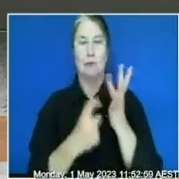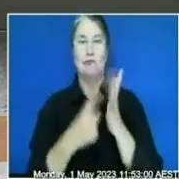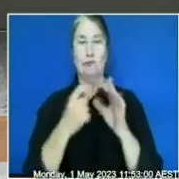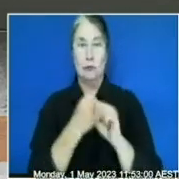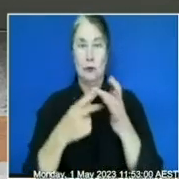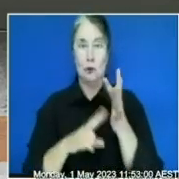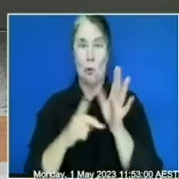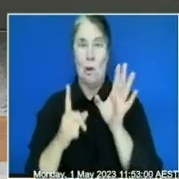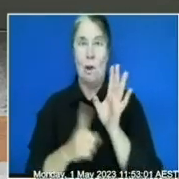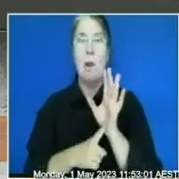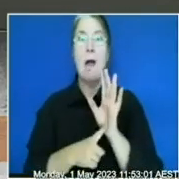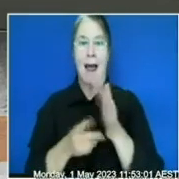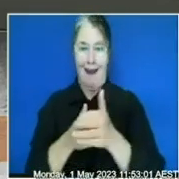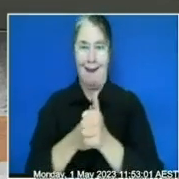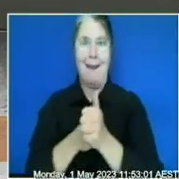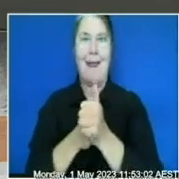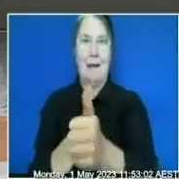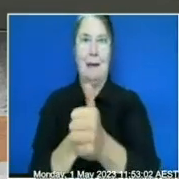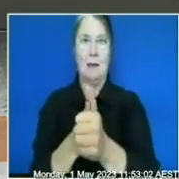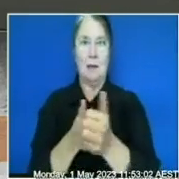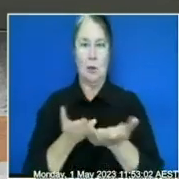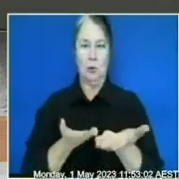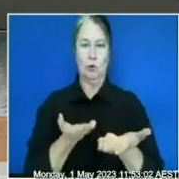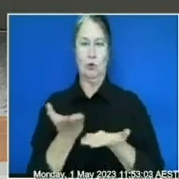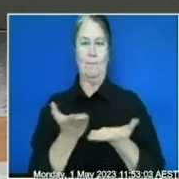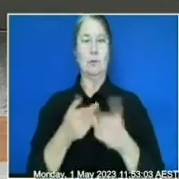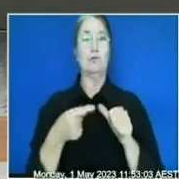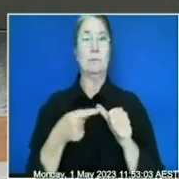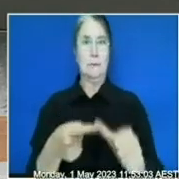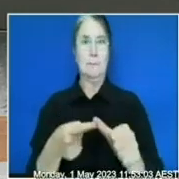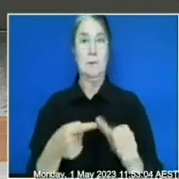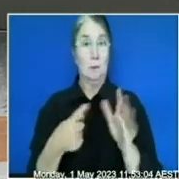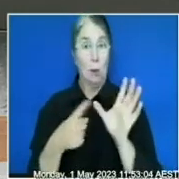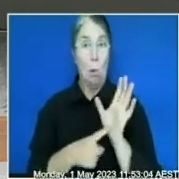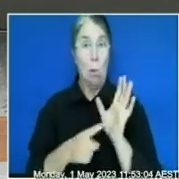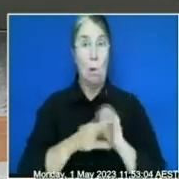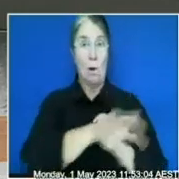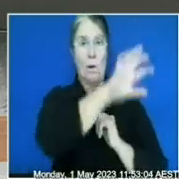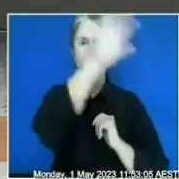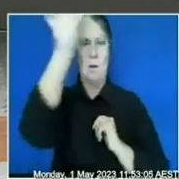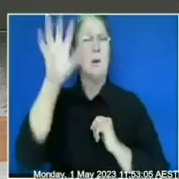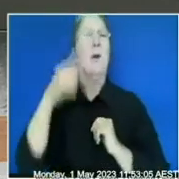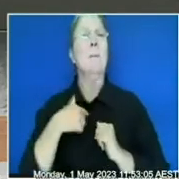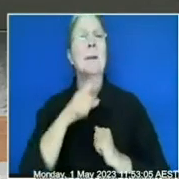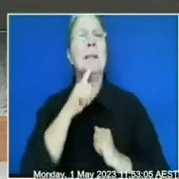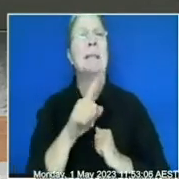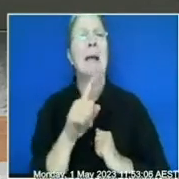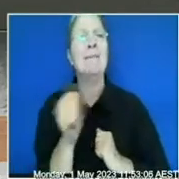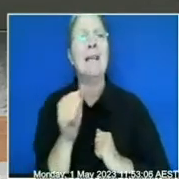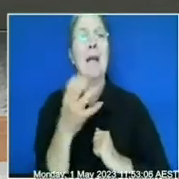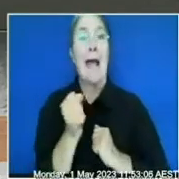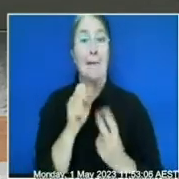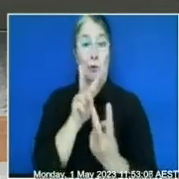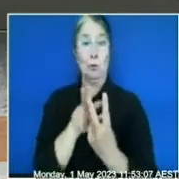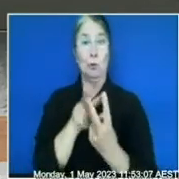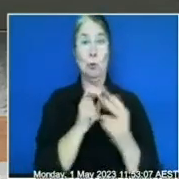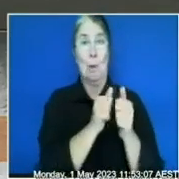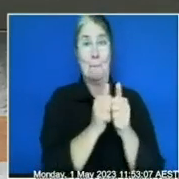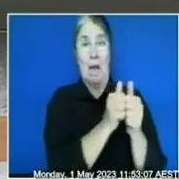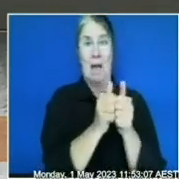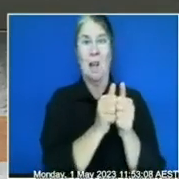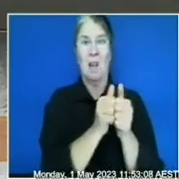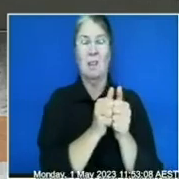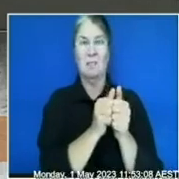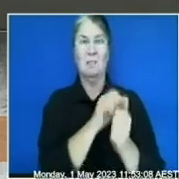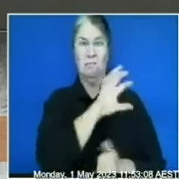sites, and at most sites by January they were operational by that stage. Some were still waiting on other partners or part of the service model to be